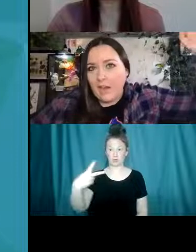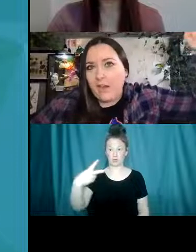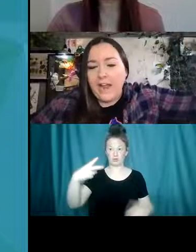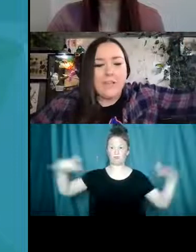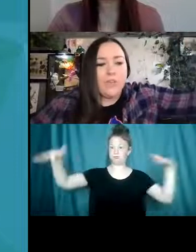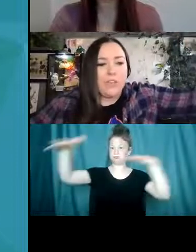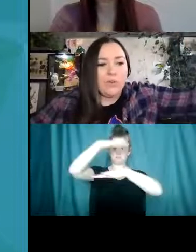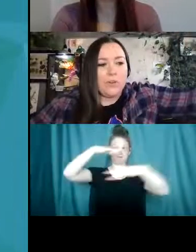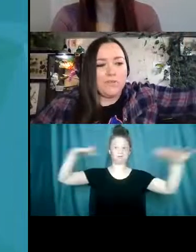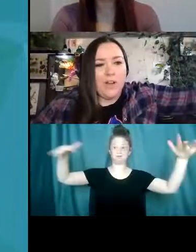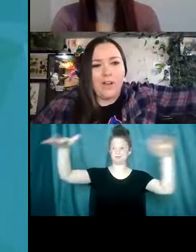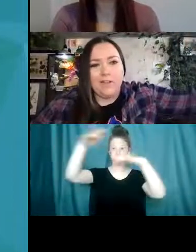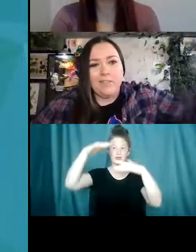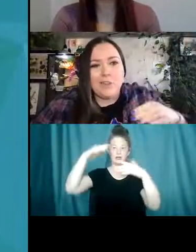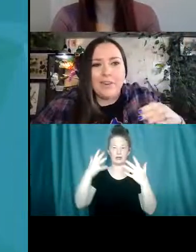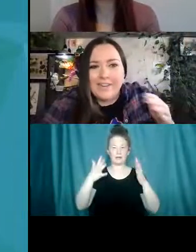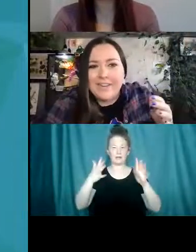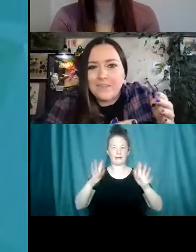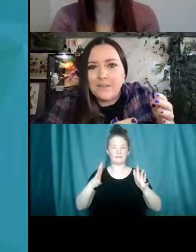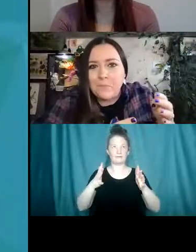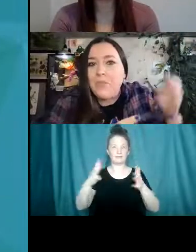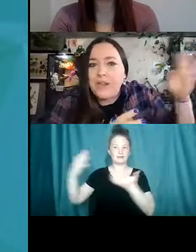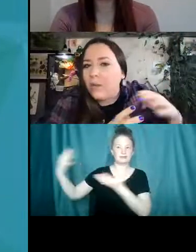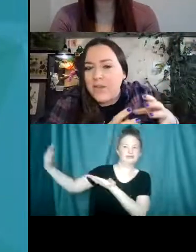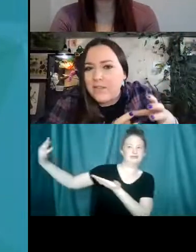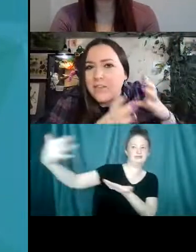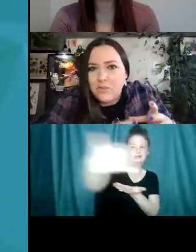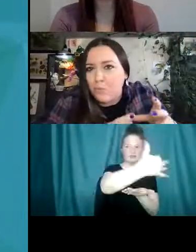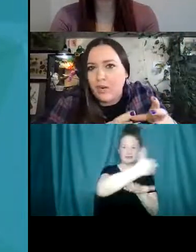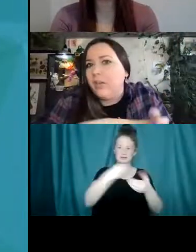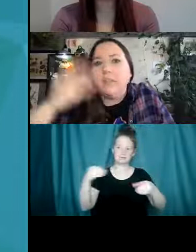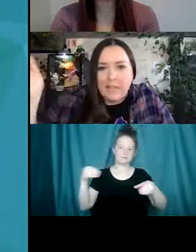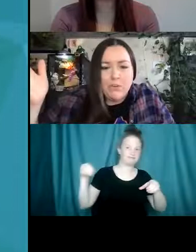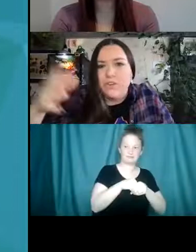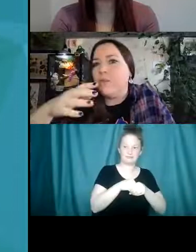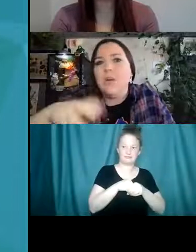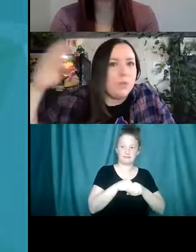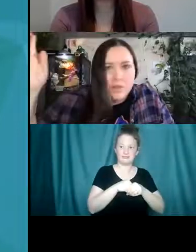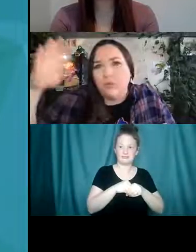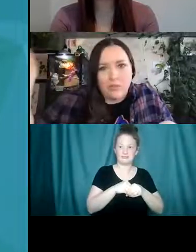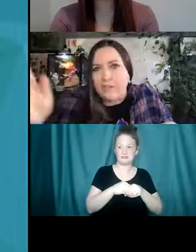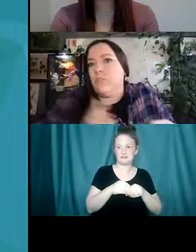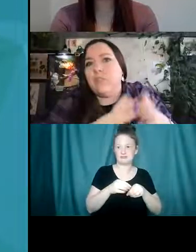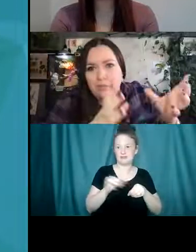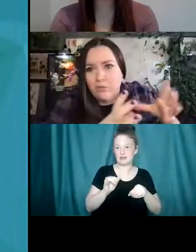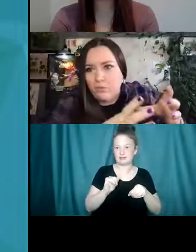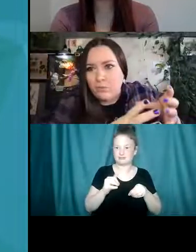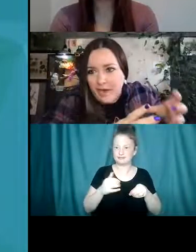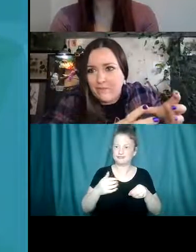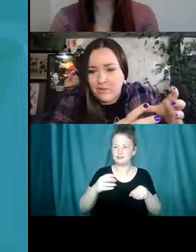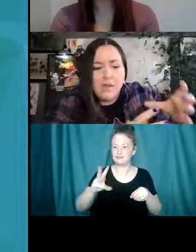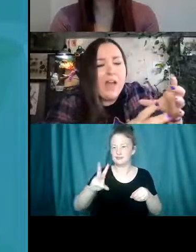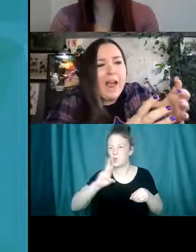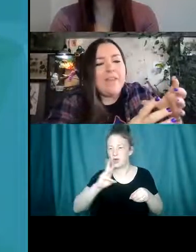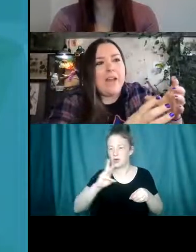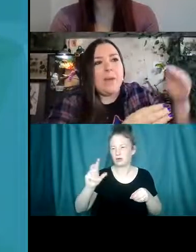the air, and then you can sort of put that carbon dioxide into water like we do with Coke or seltzer or what